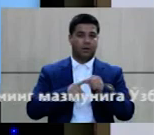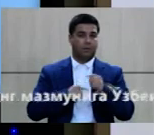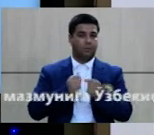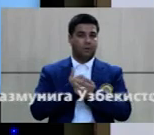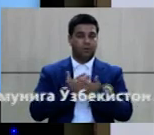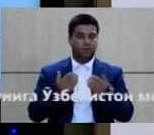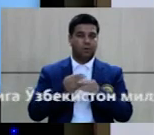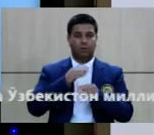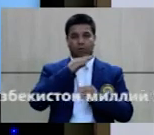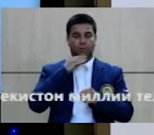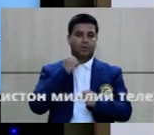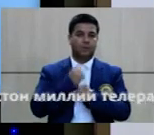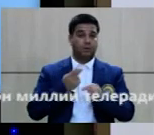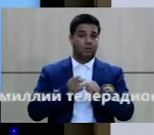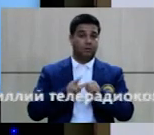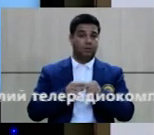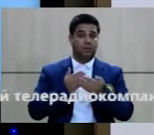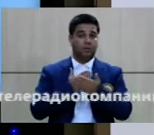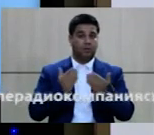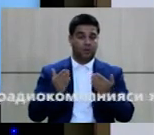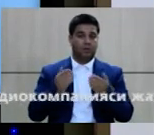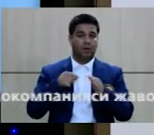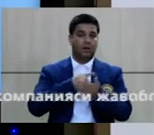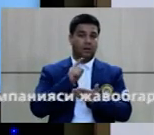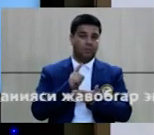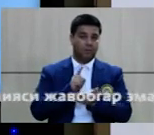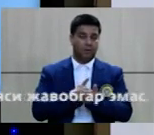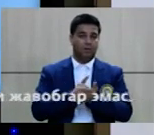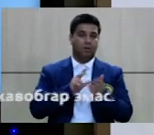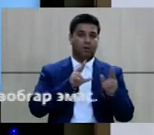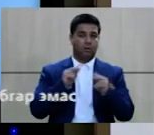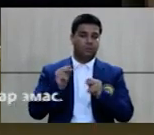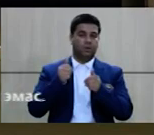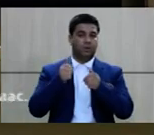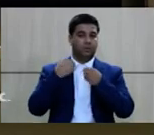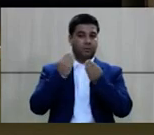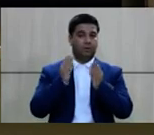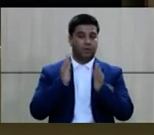uchun ko'p ish qilgan bo'lasiz. Shunda sizga albatta omad yor bo'ladi.